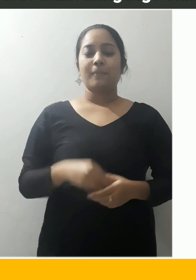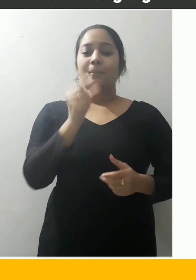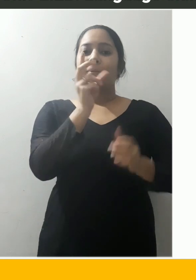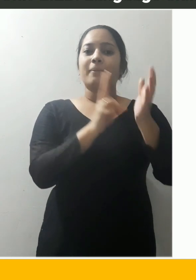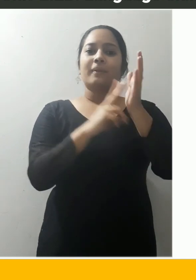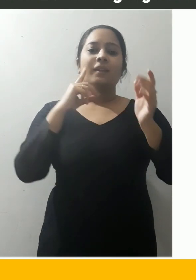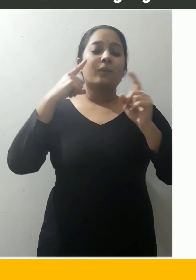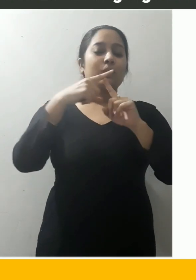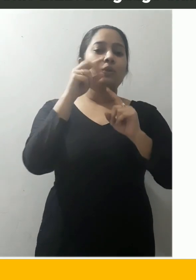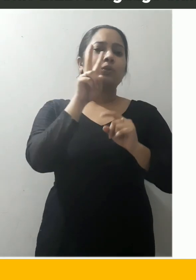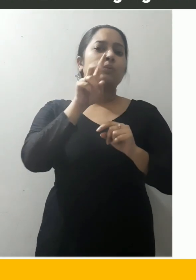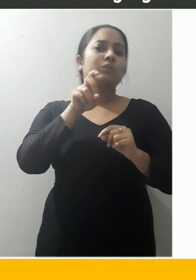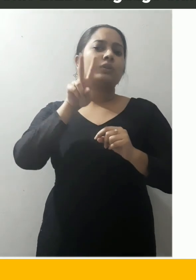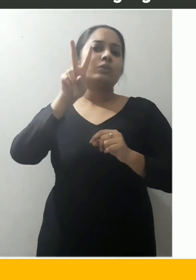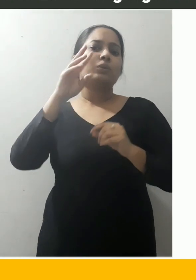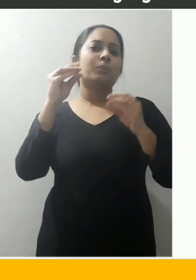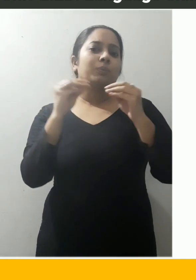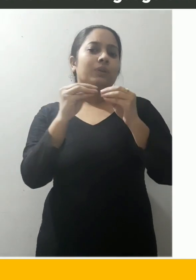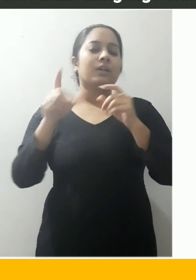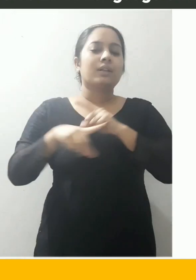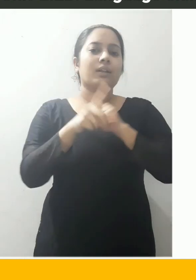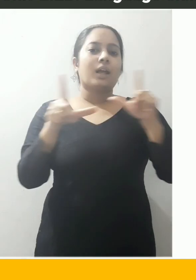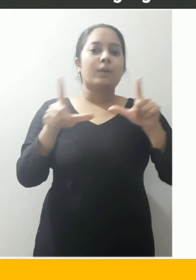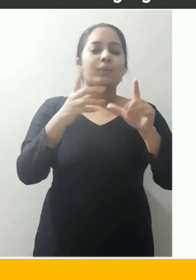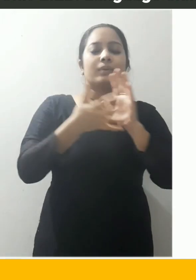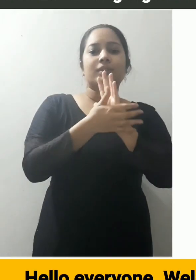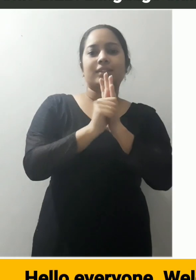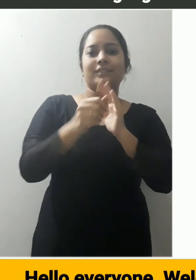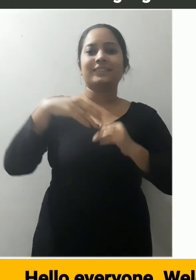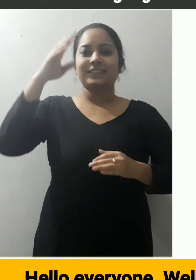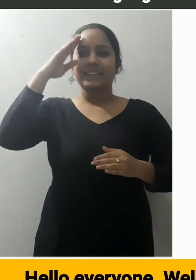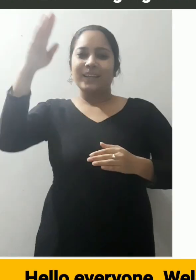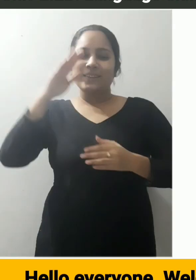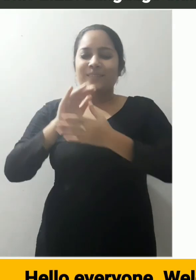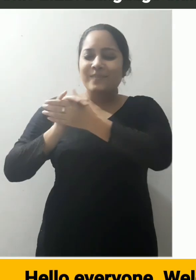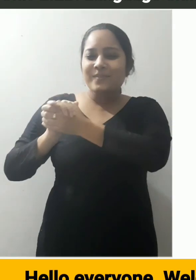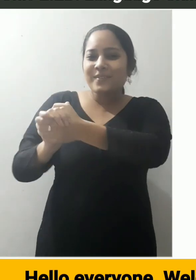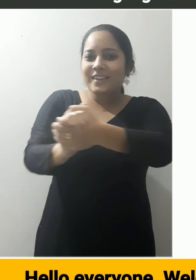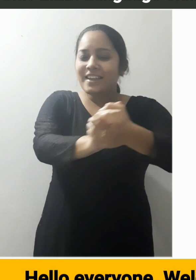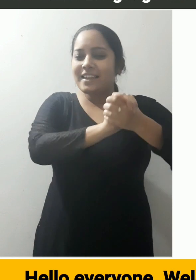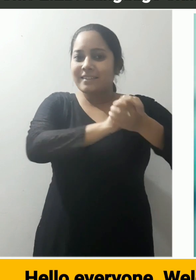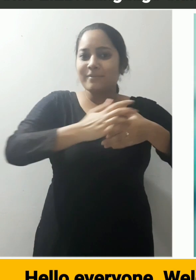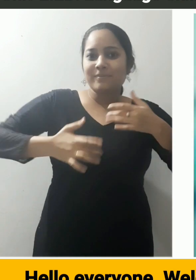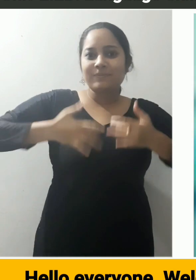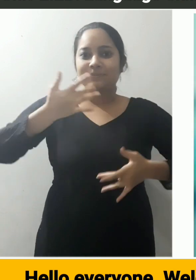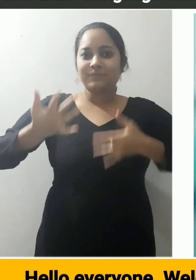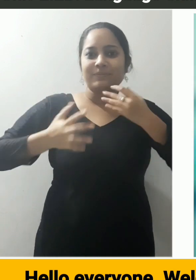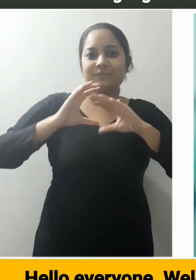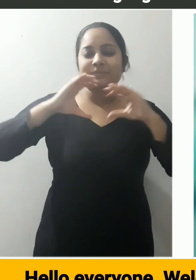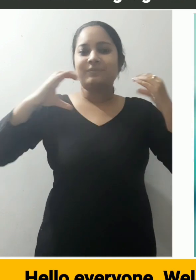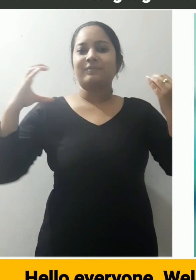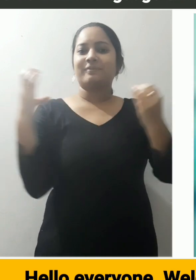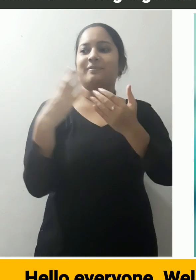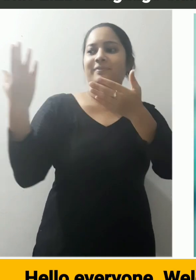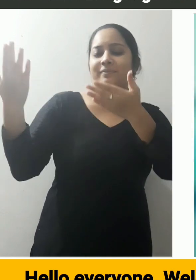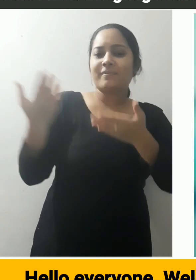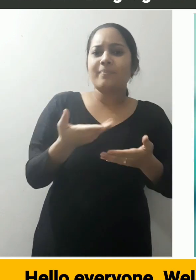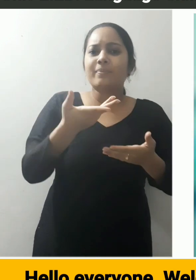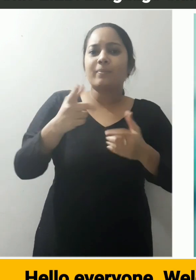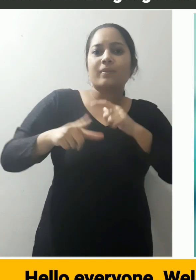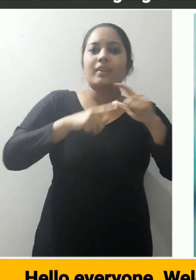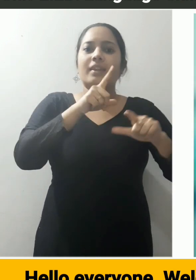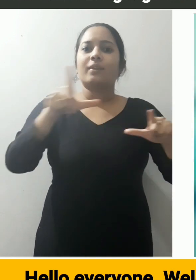Unit 2.2b Language Skills. Hello friends, welcome to an exciting session